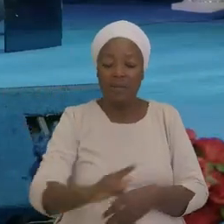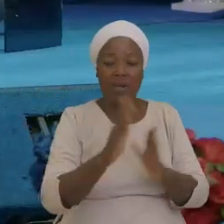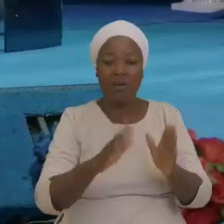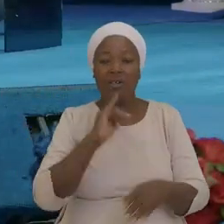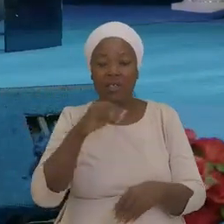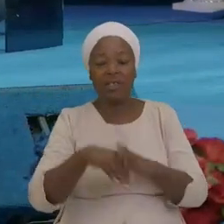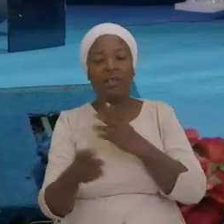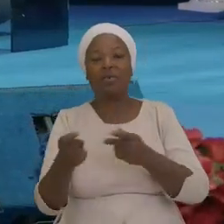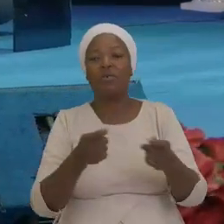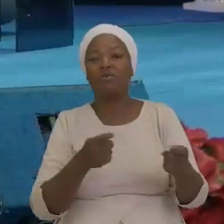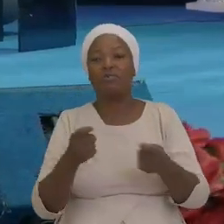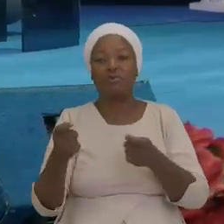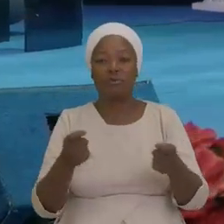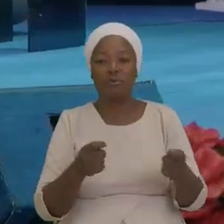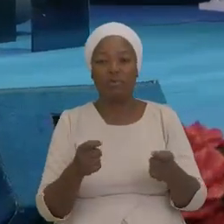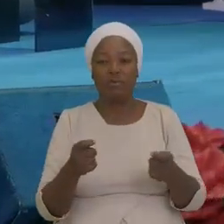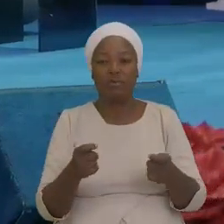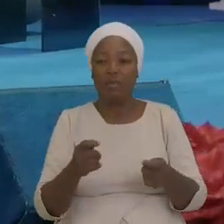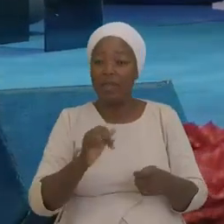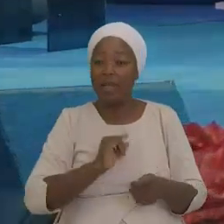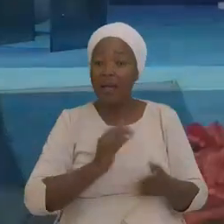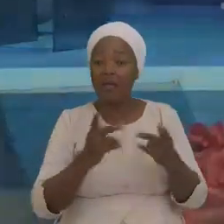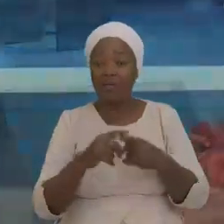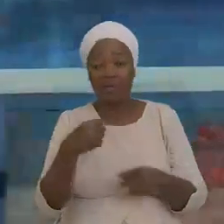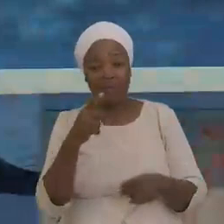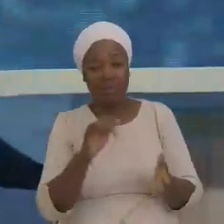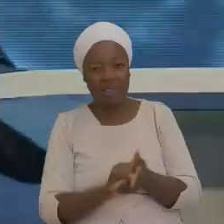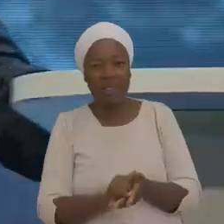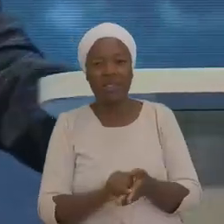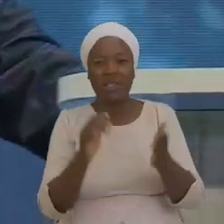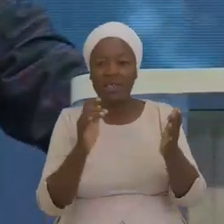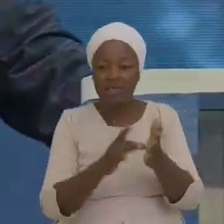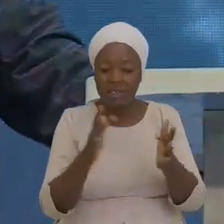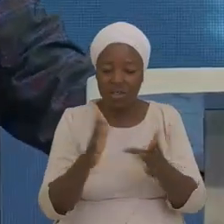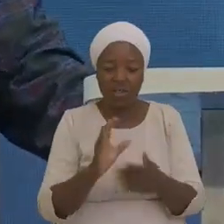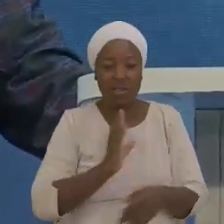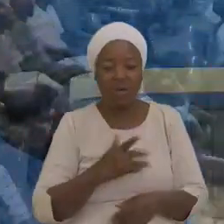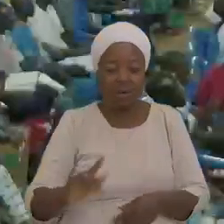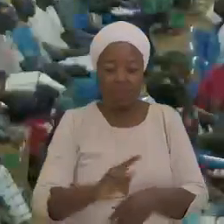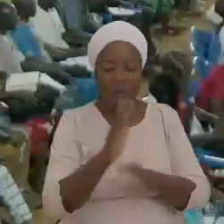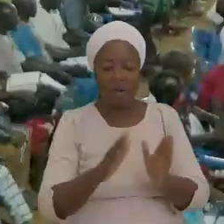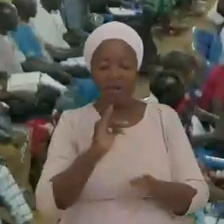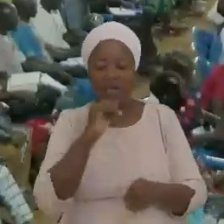control." I want to tell you that Jesus, our pilot, is in control